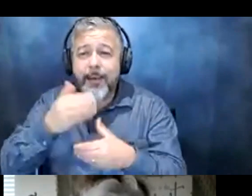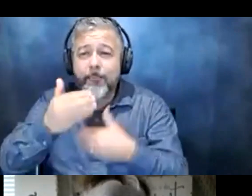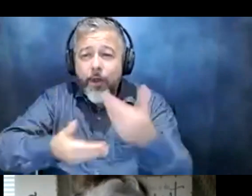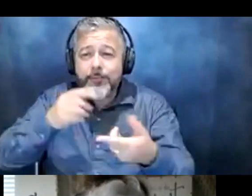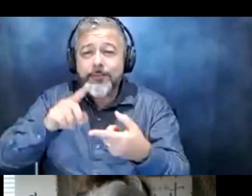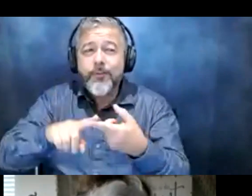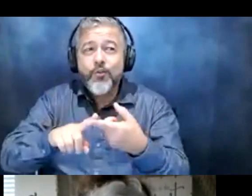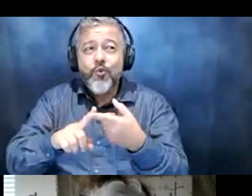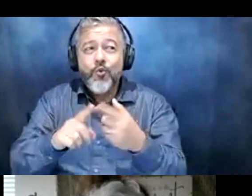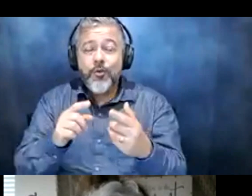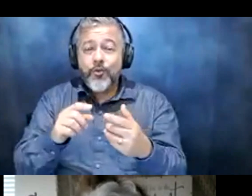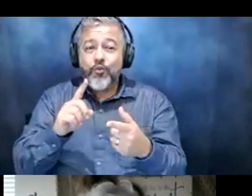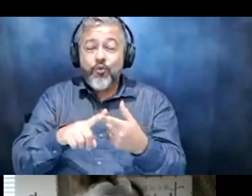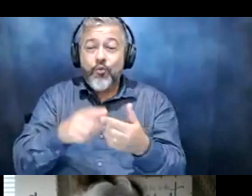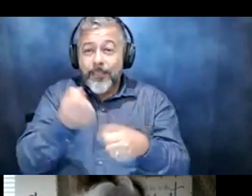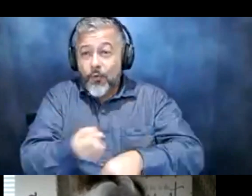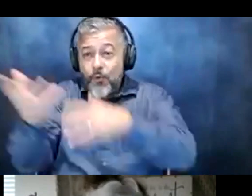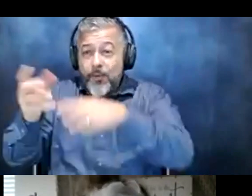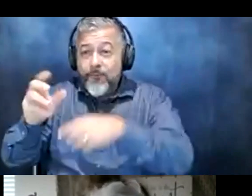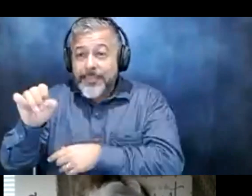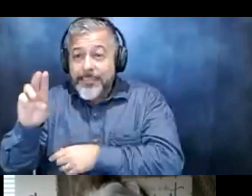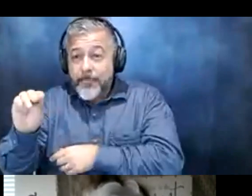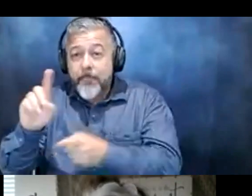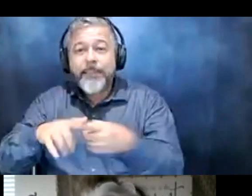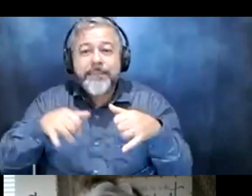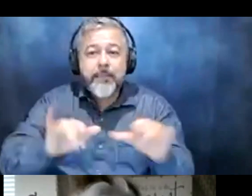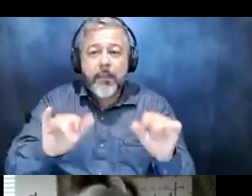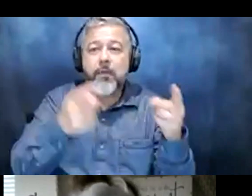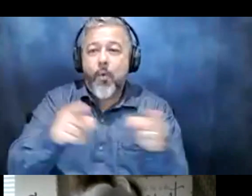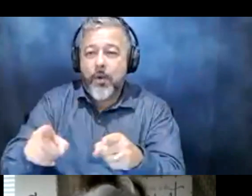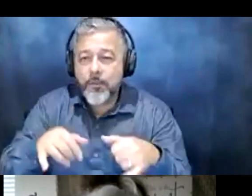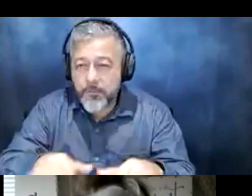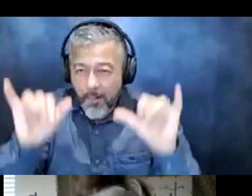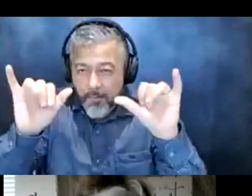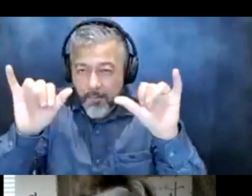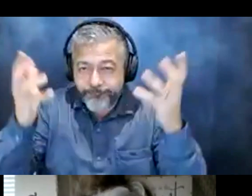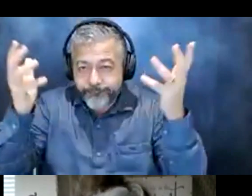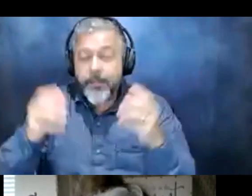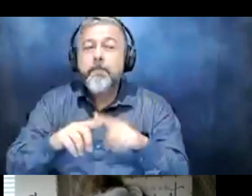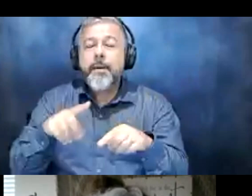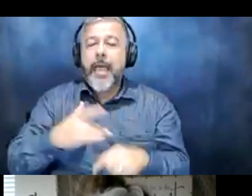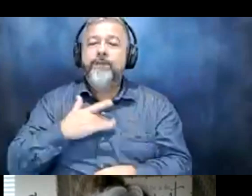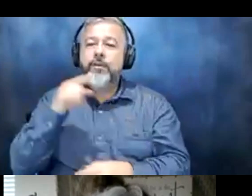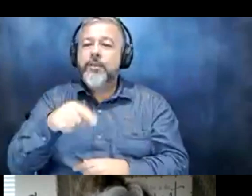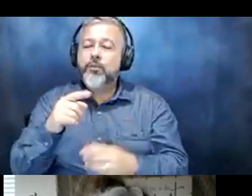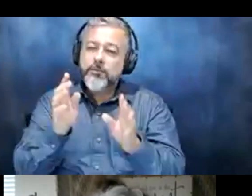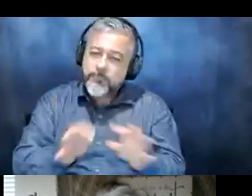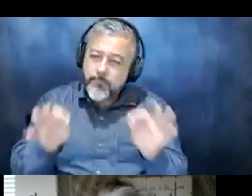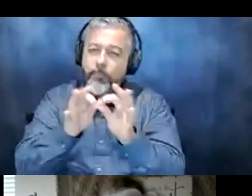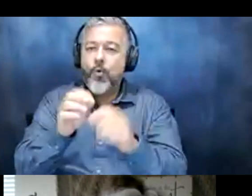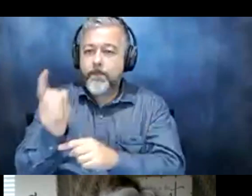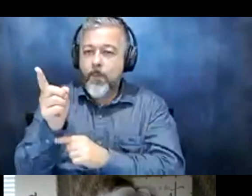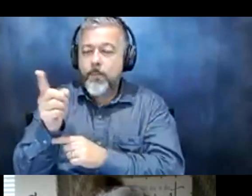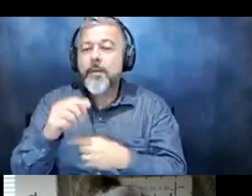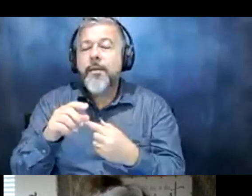deconstruct these isms. But I believe this was the watershed moment, the moment where